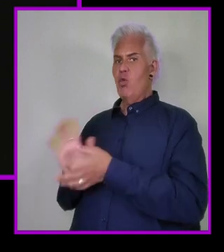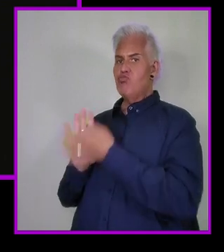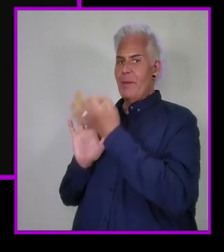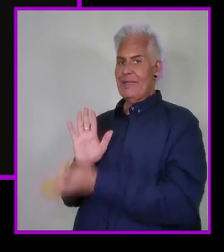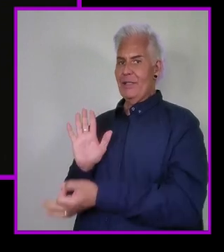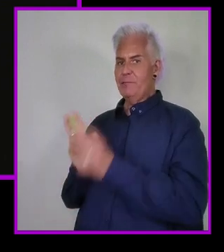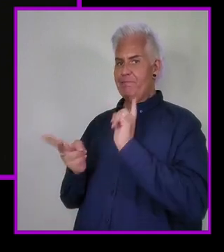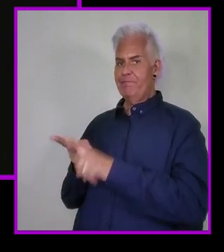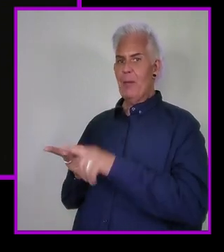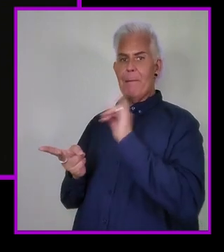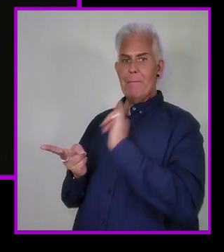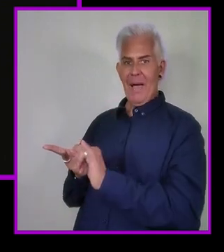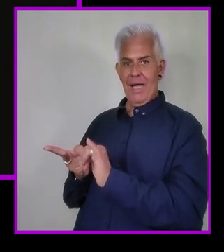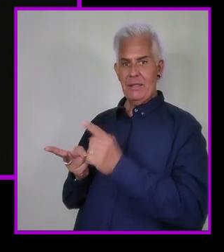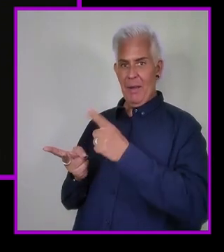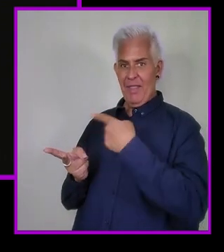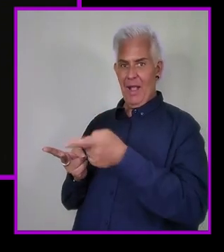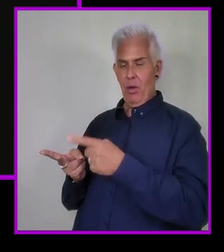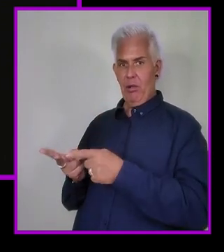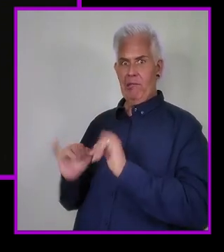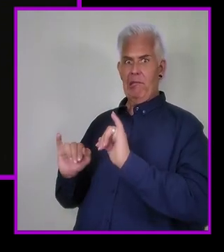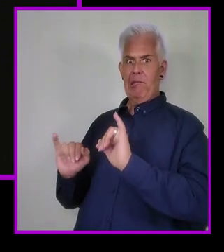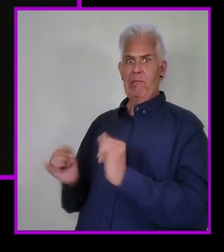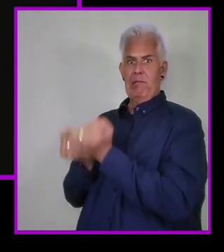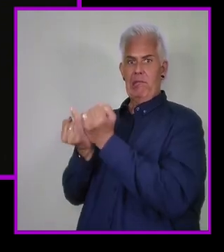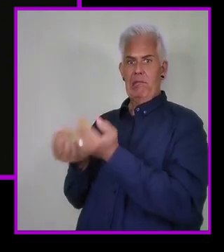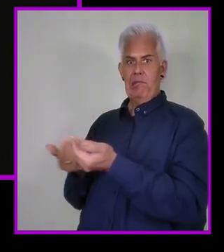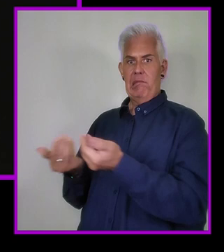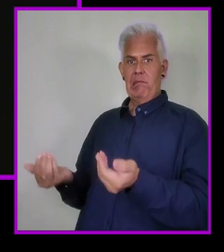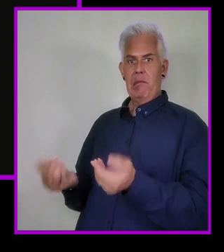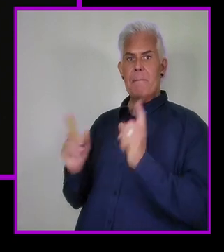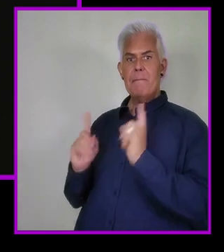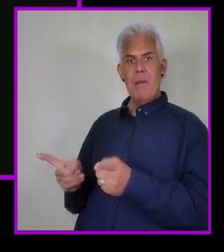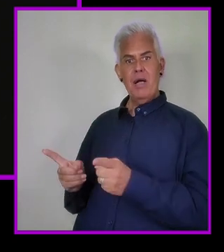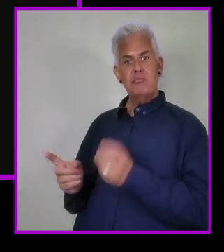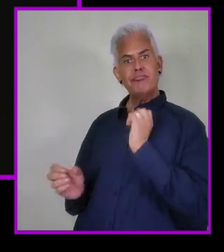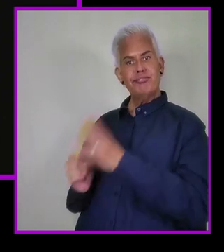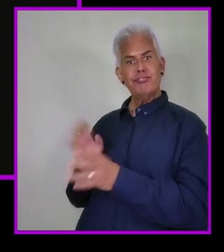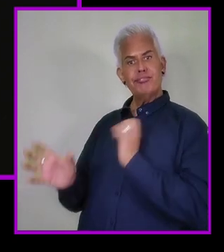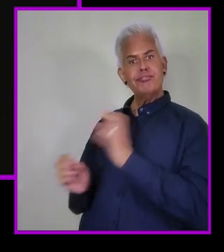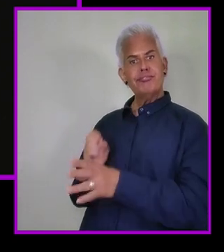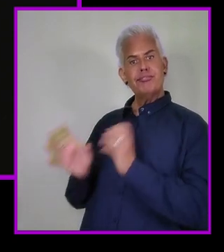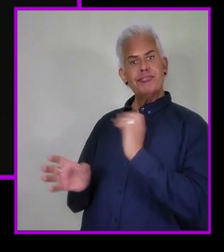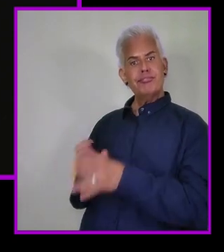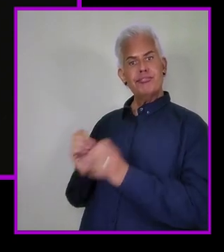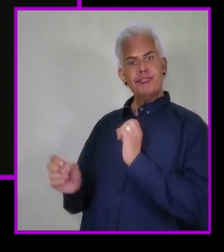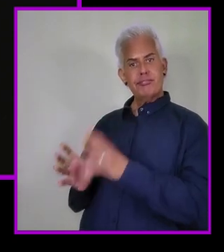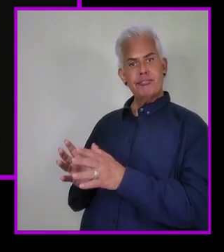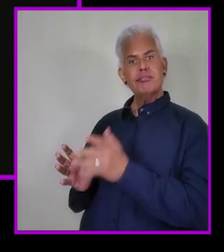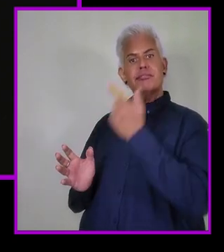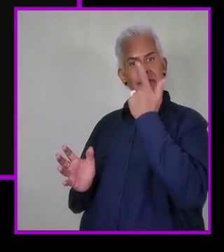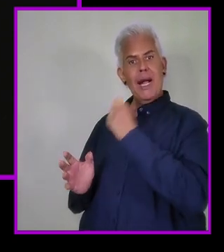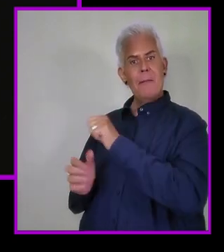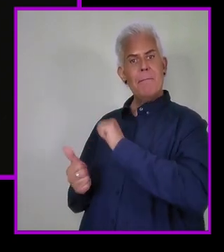this is bad. And it might split the room, you know, they might have mixed, but then they're getting individual feedback from people and are able to